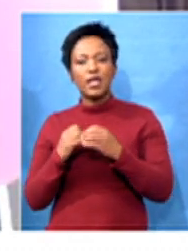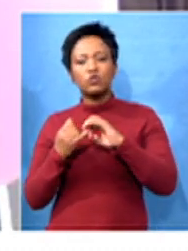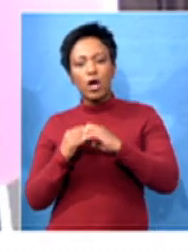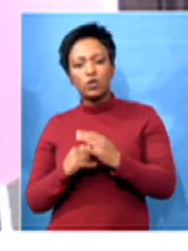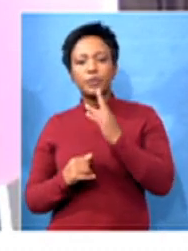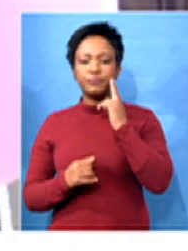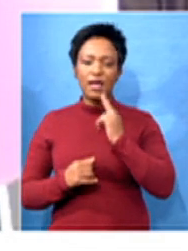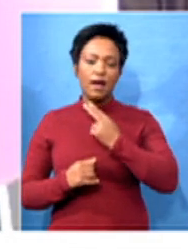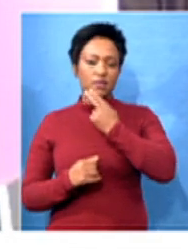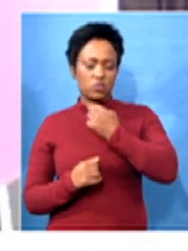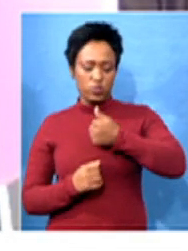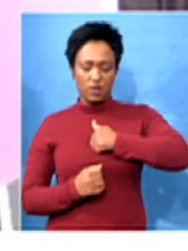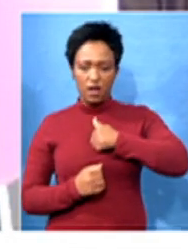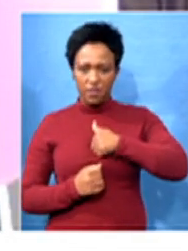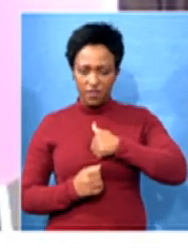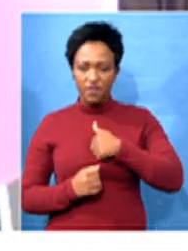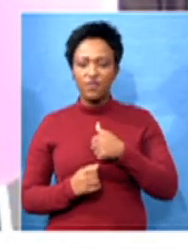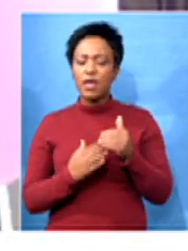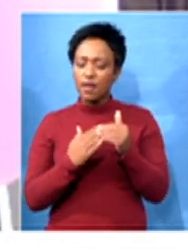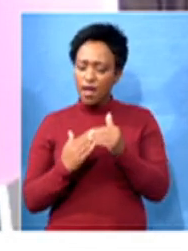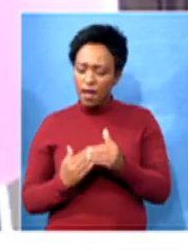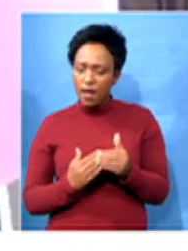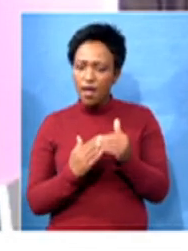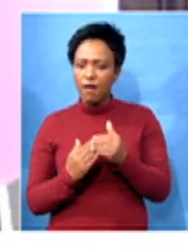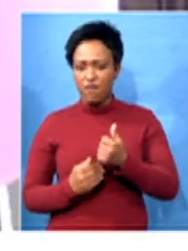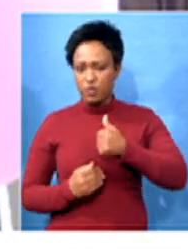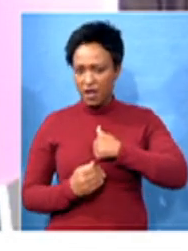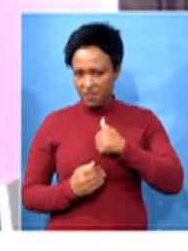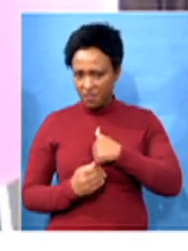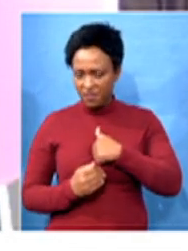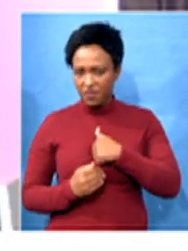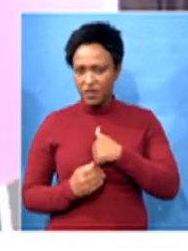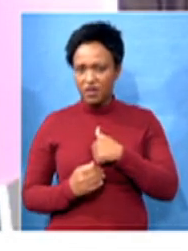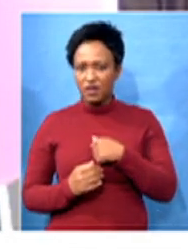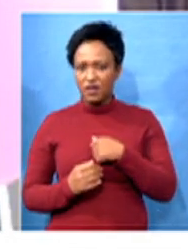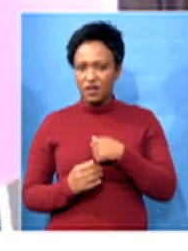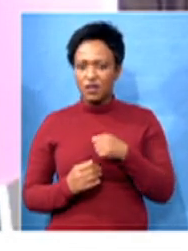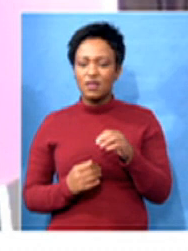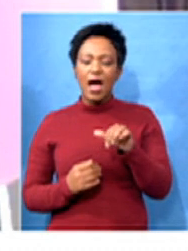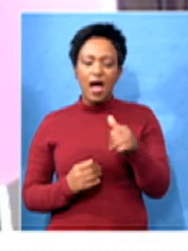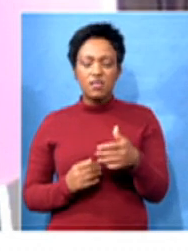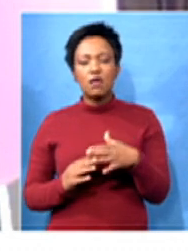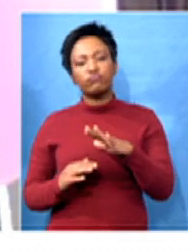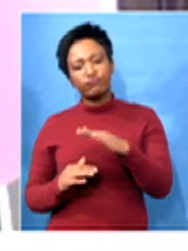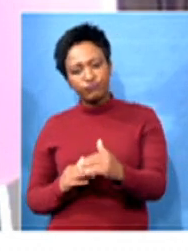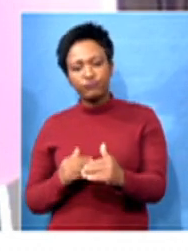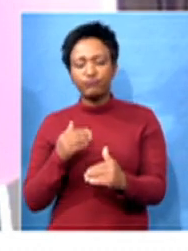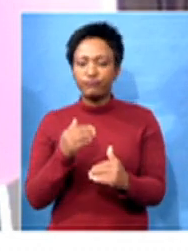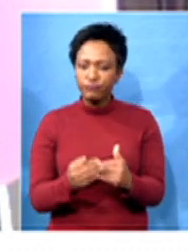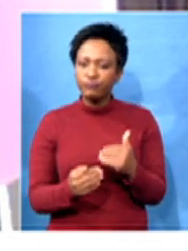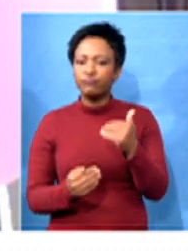yourself, try to take care of yourself, and the rest, just let it play out day by day, you